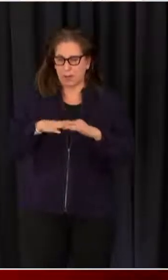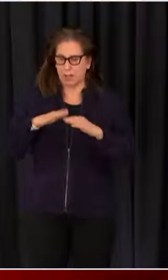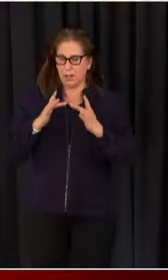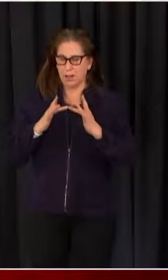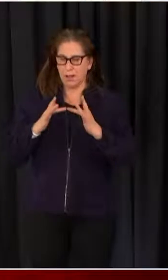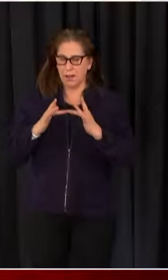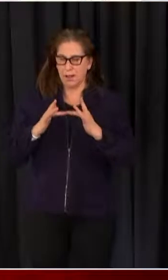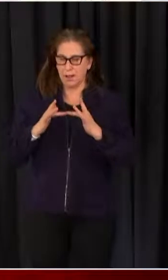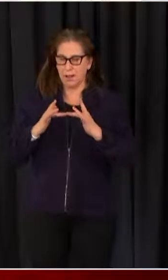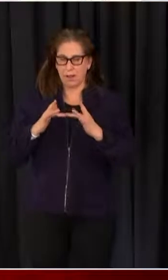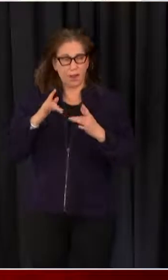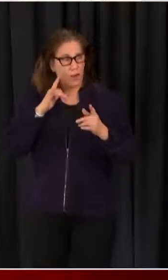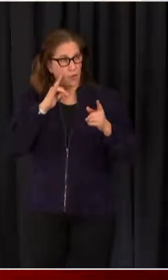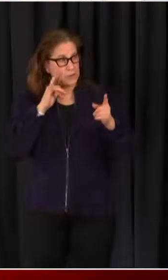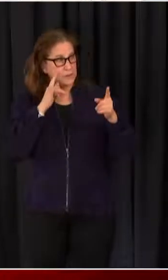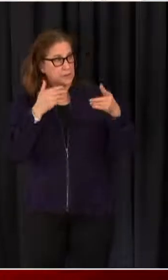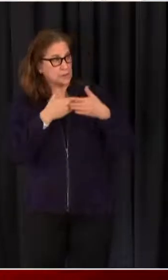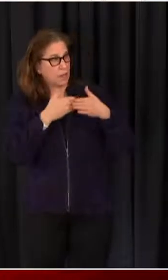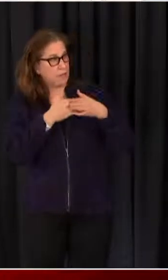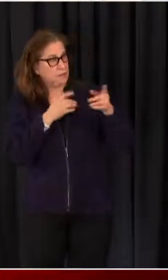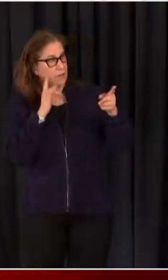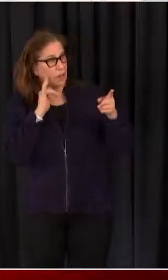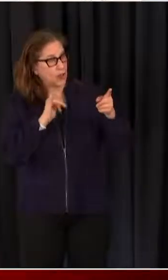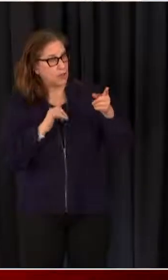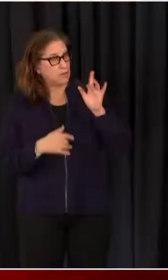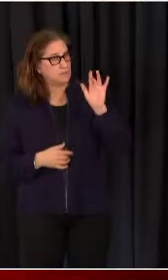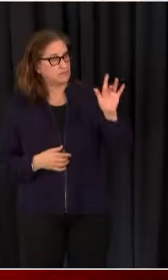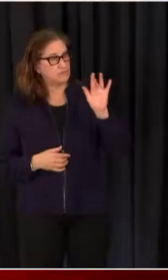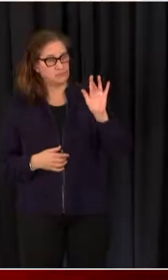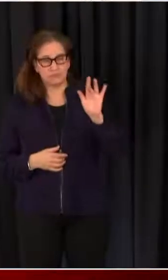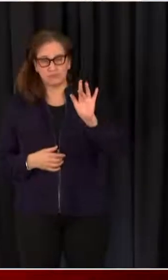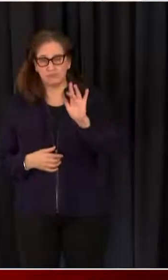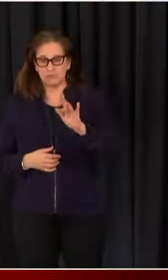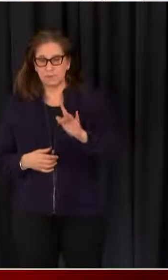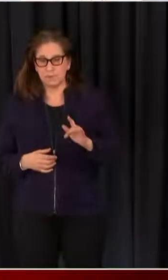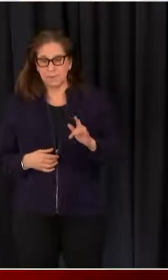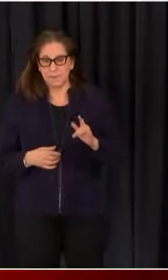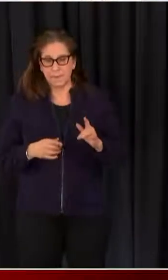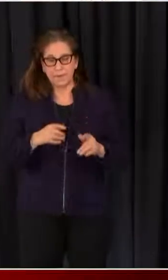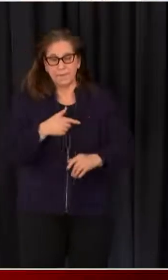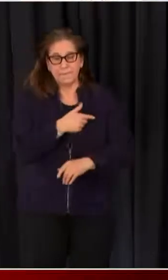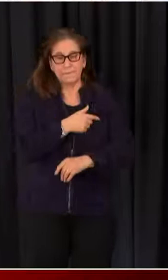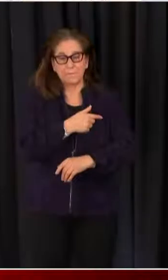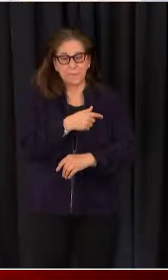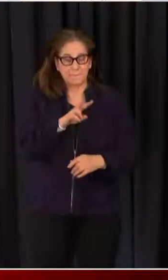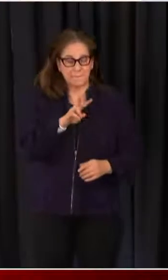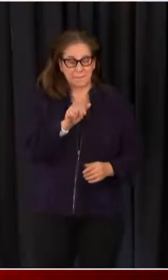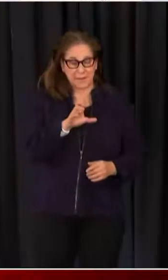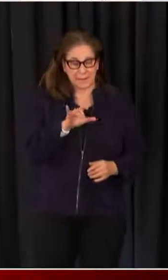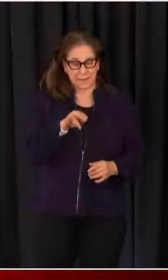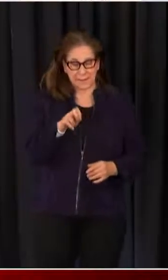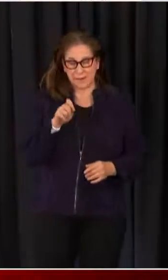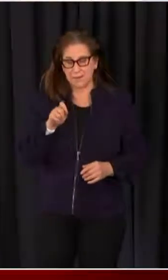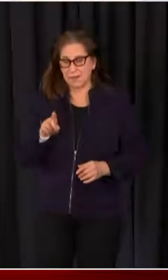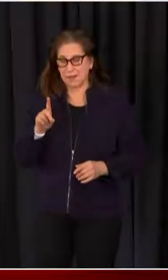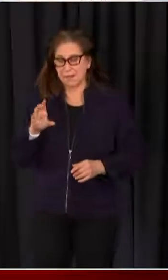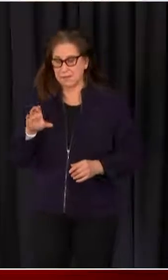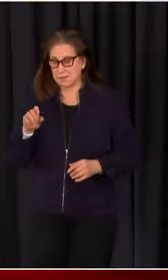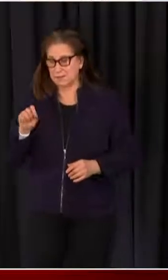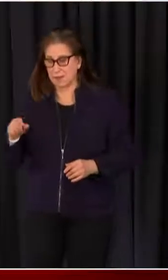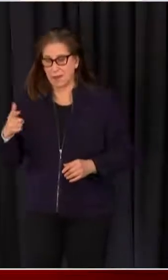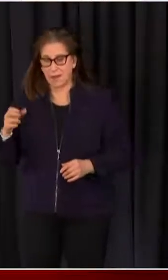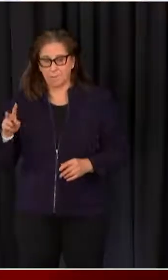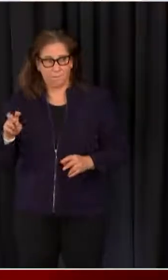looks very similar to what you see today when you go to VACCINATE.DC.GOV and you go to the portal. We're not trying to change